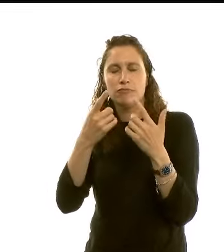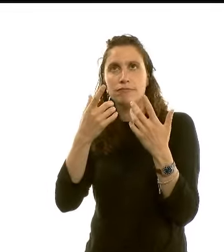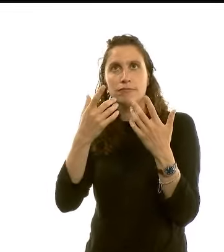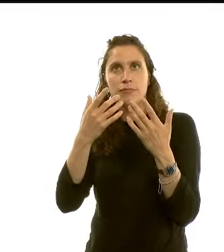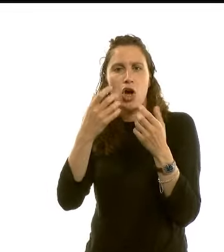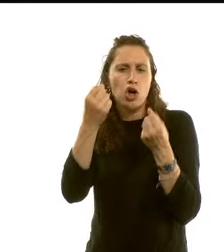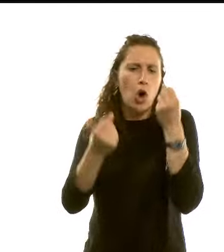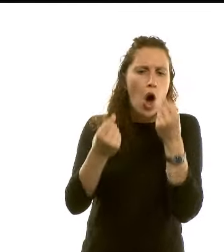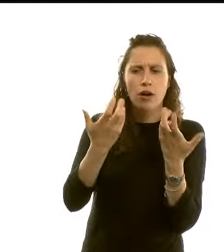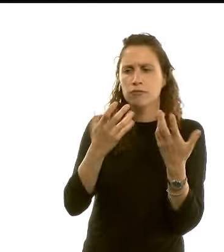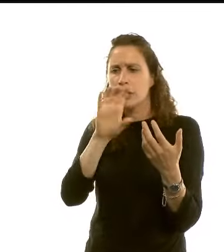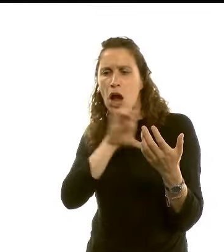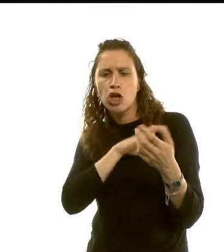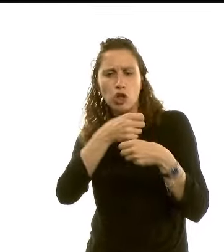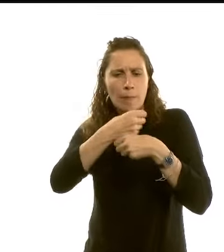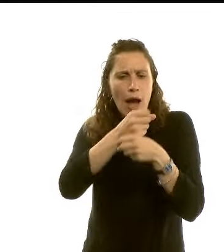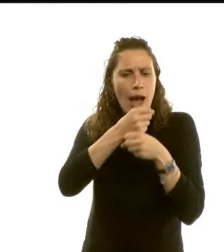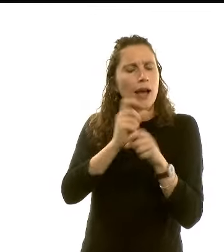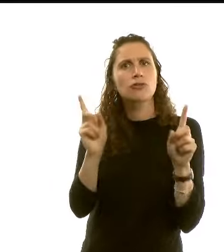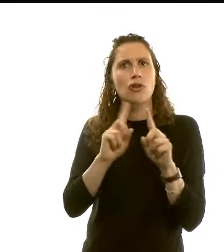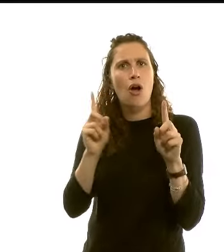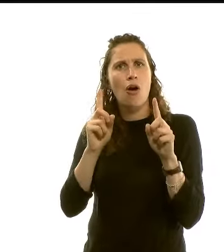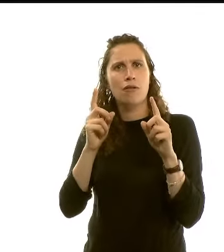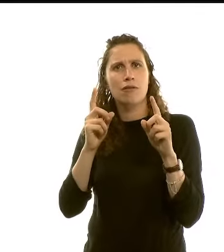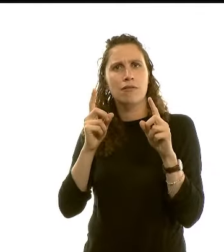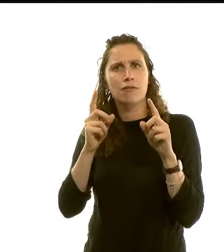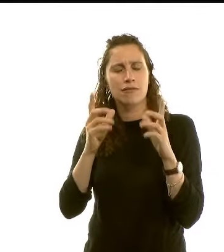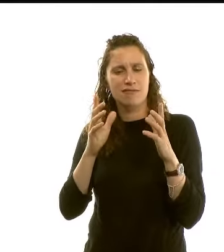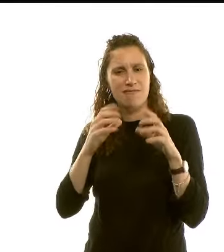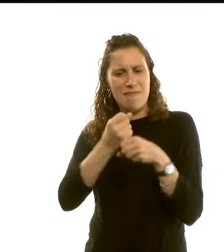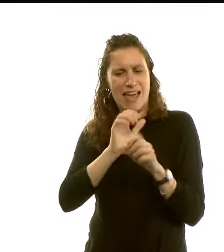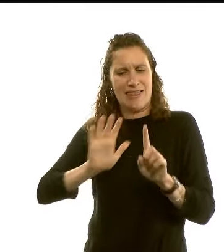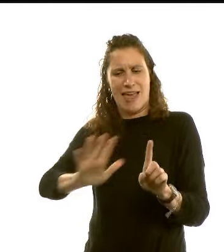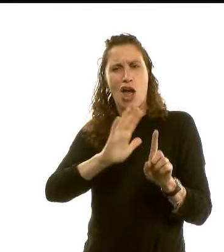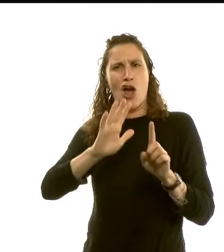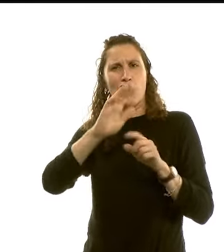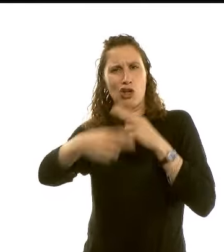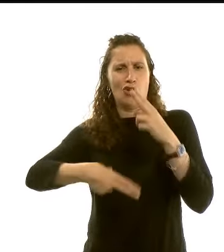or a character, it was creating the universe that they're living in.